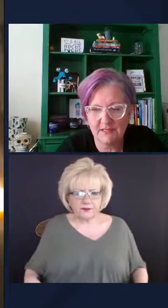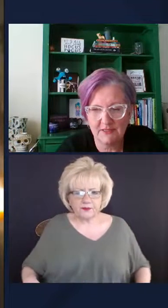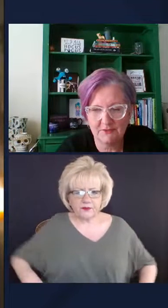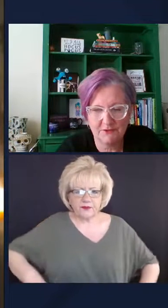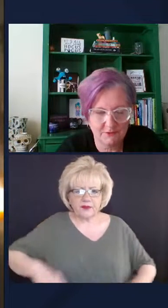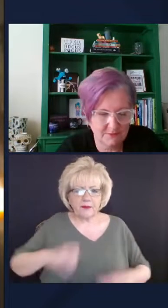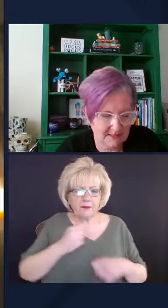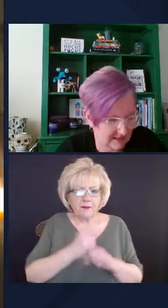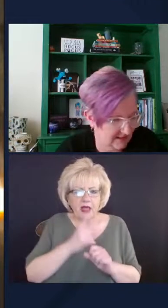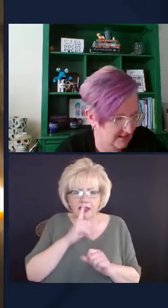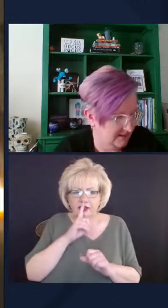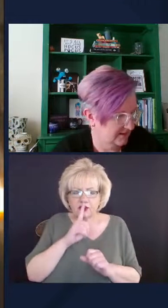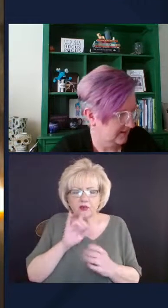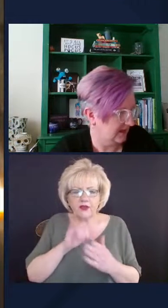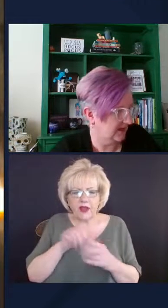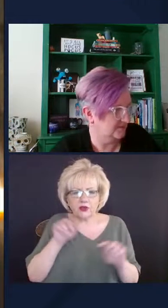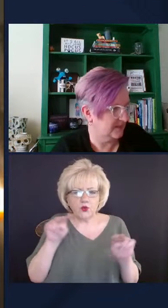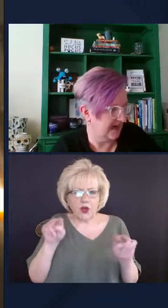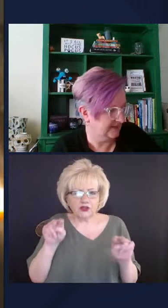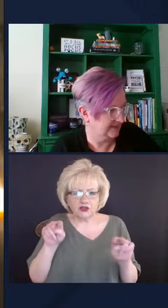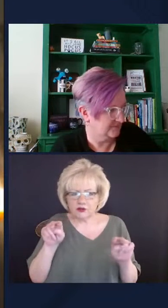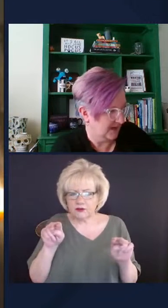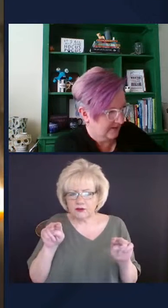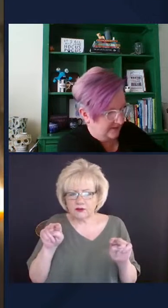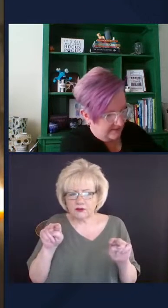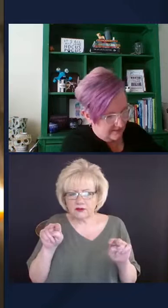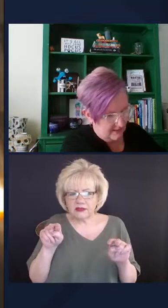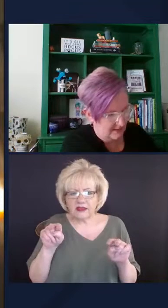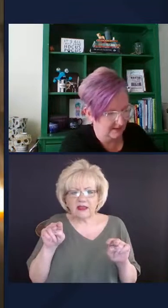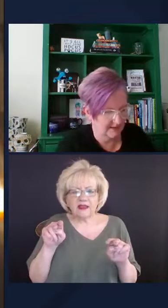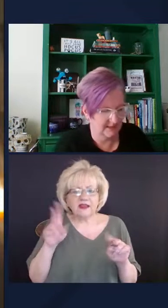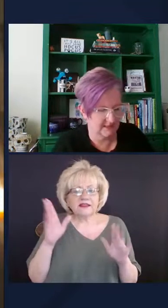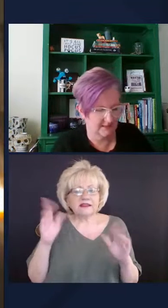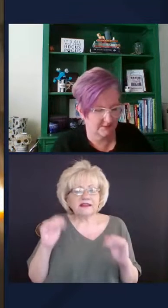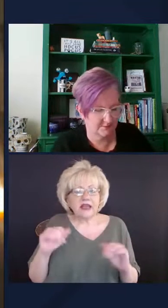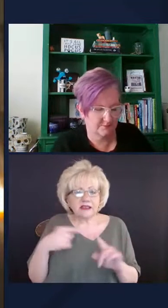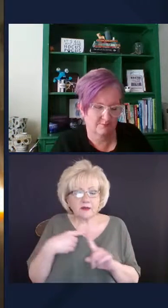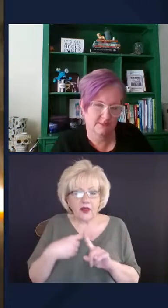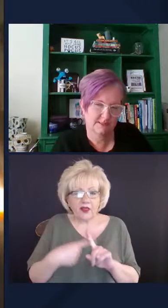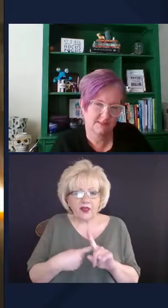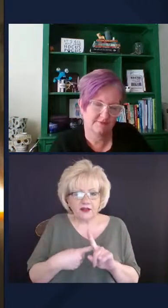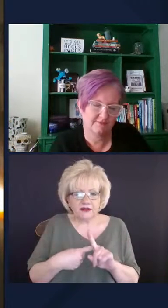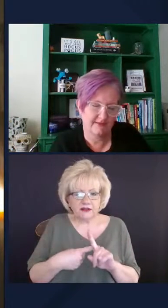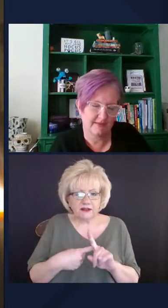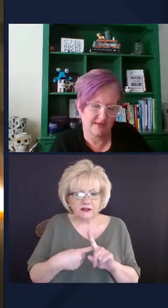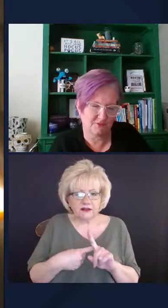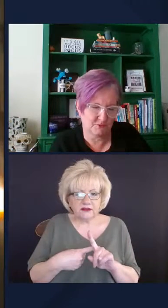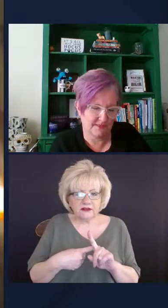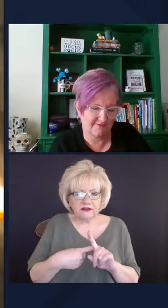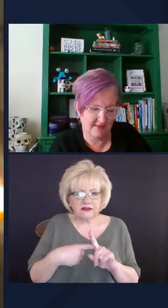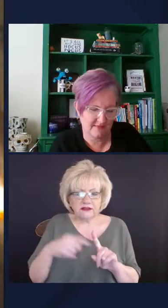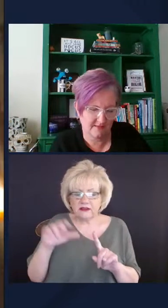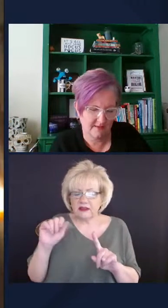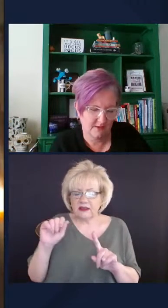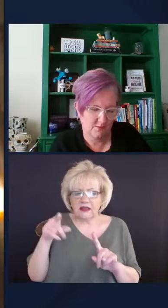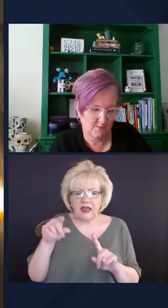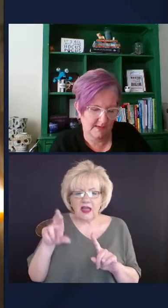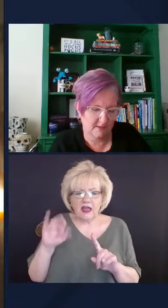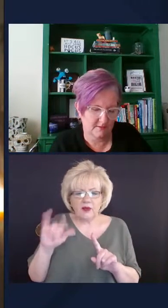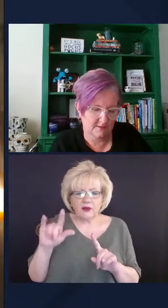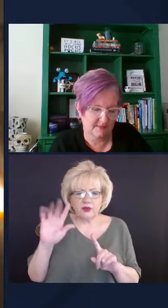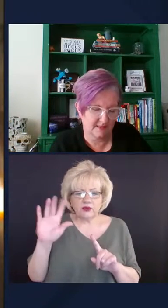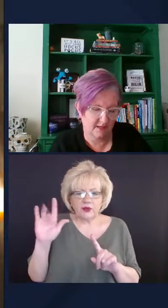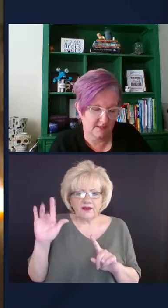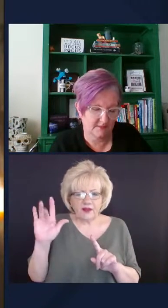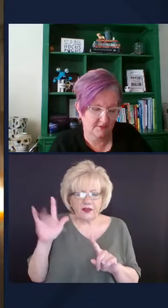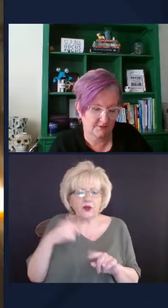make sure that you tune in next month on the 25th, April 25th. We